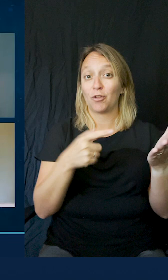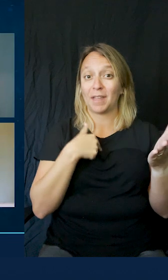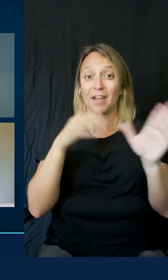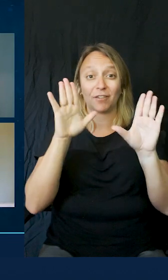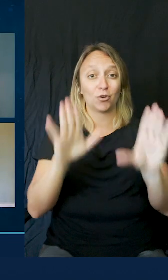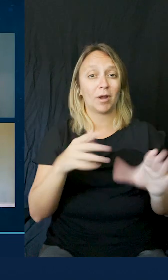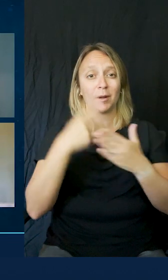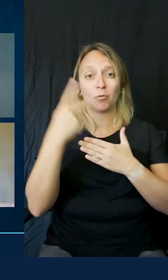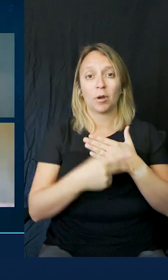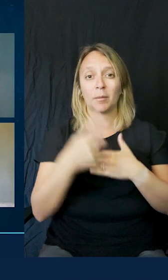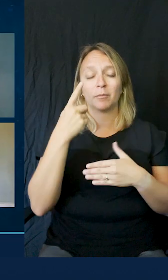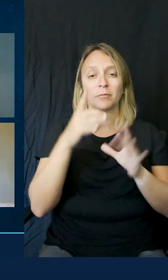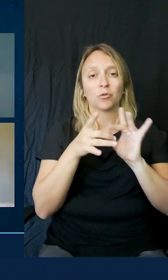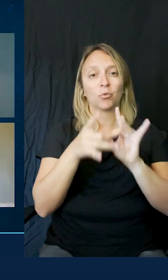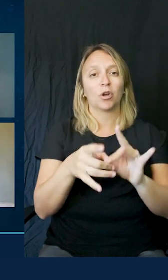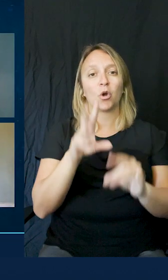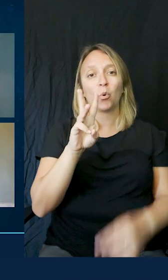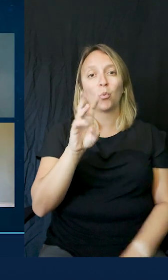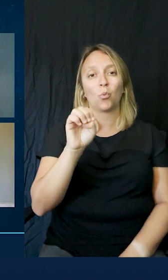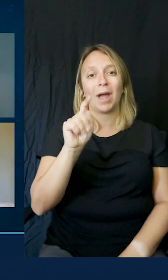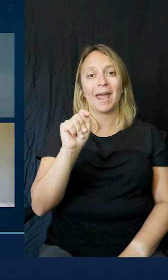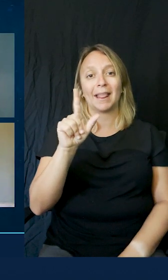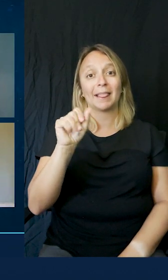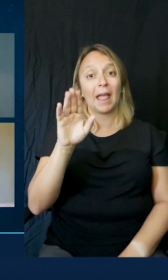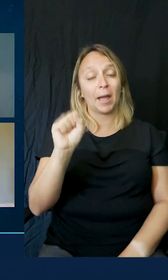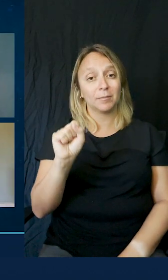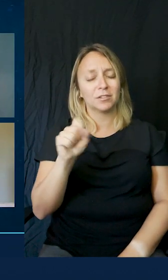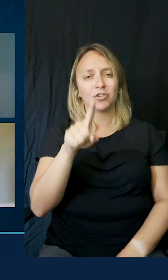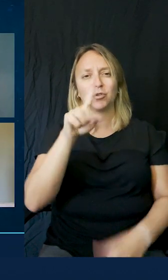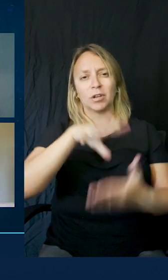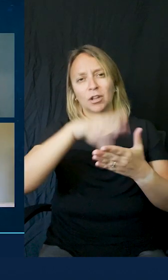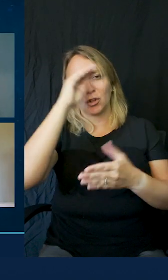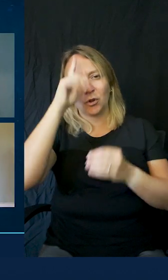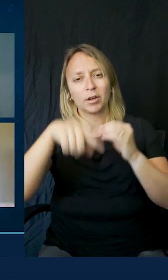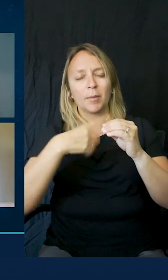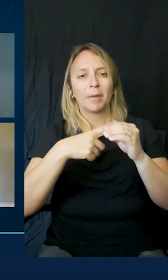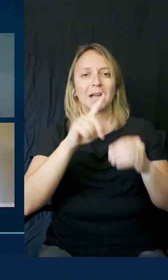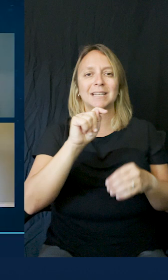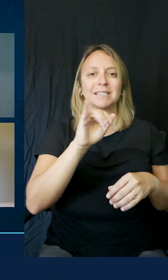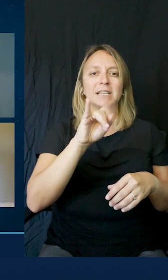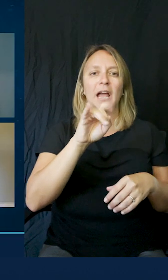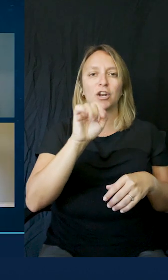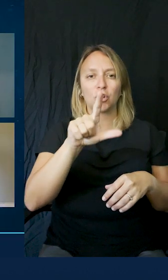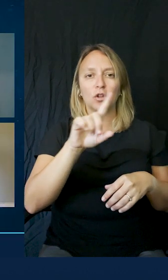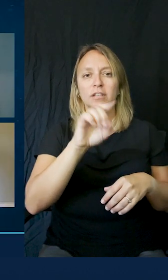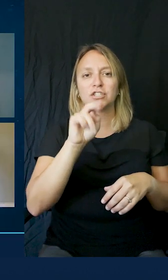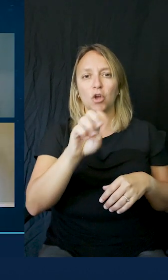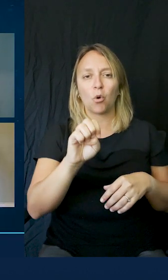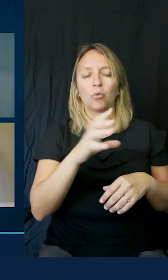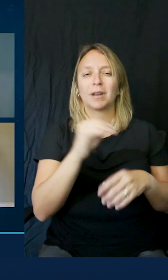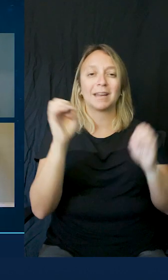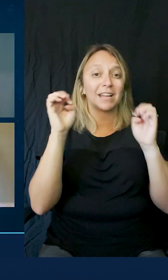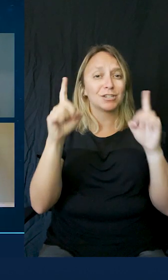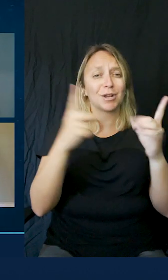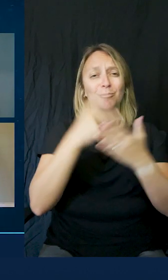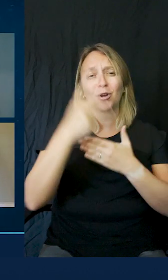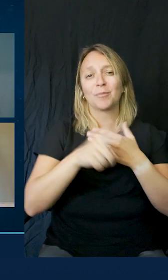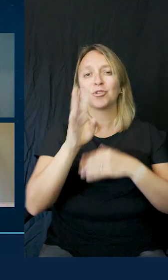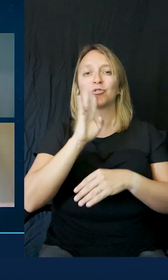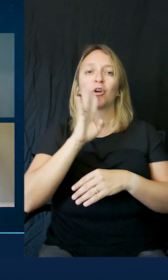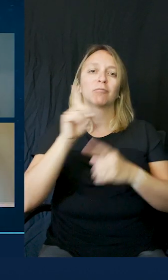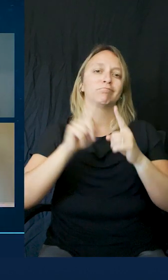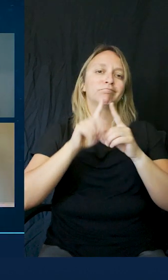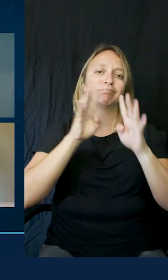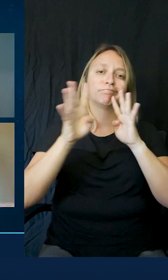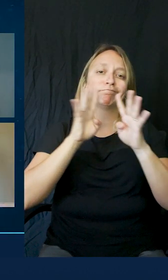where you get to learn all about the intertidal zone and the different animals that you can find. And then it's an education program, so you're talking to a lot of people, and you